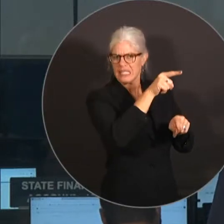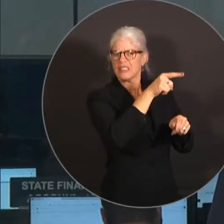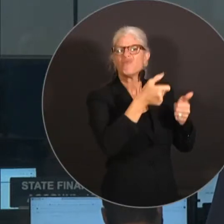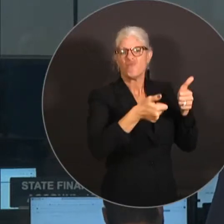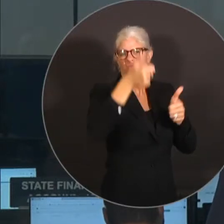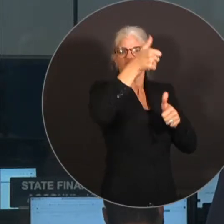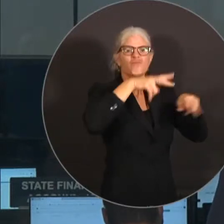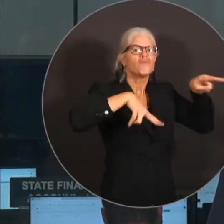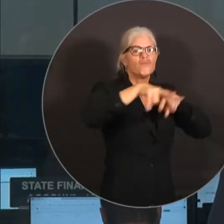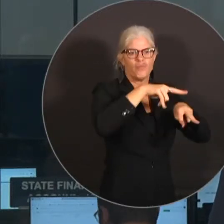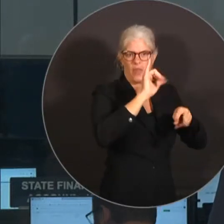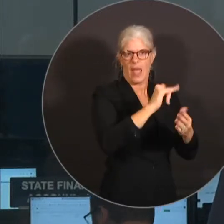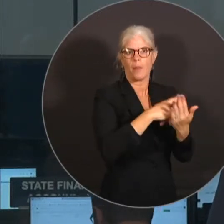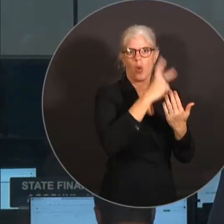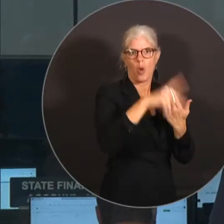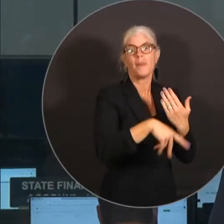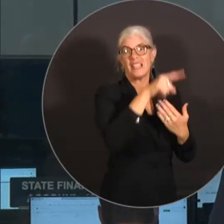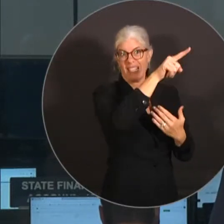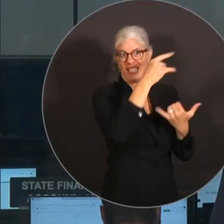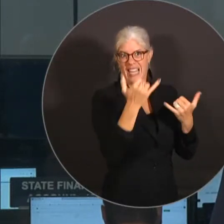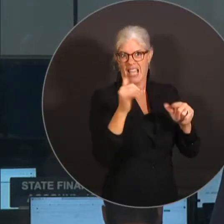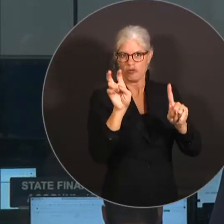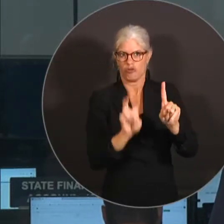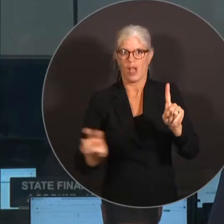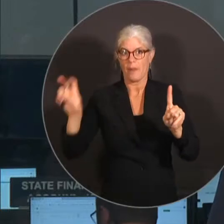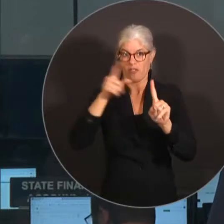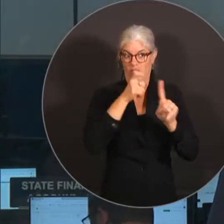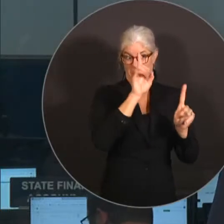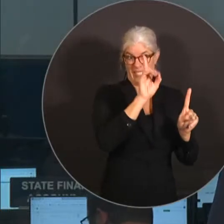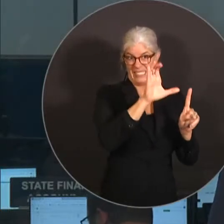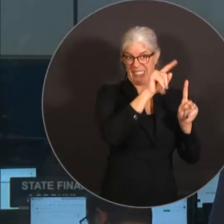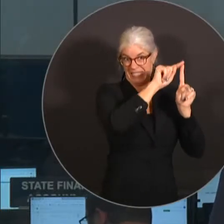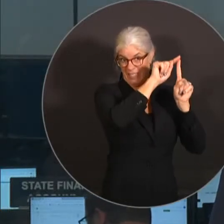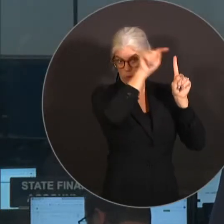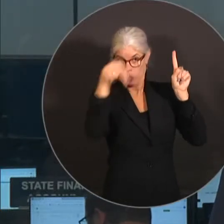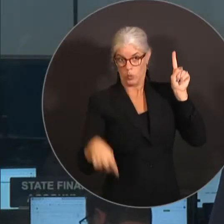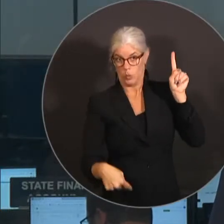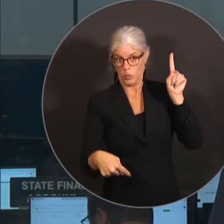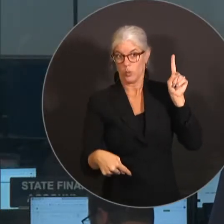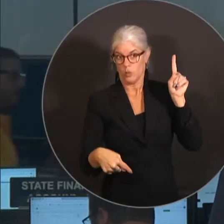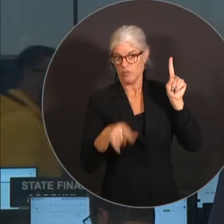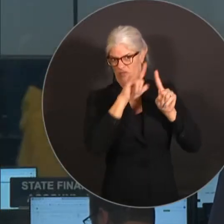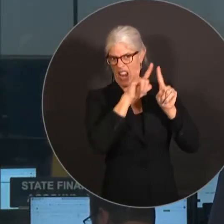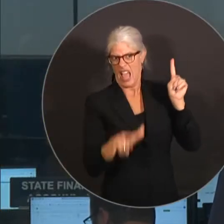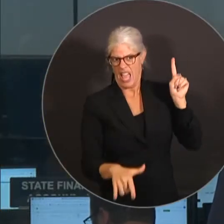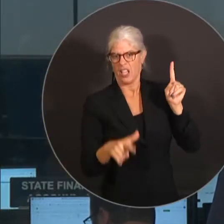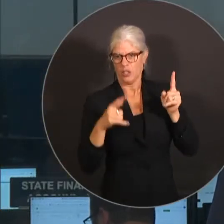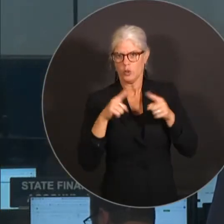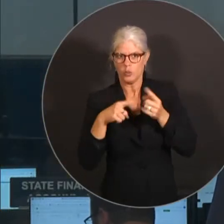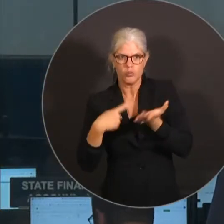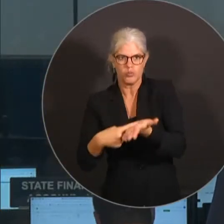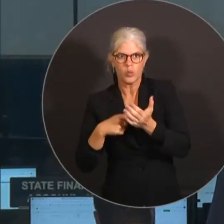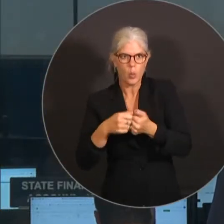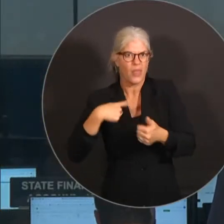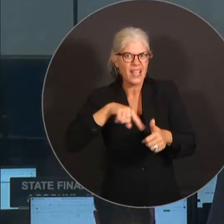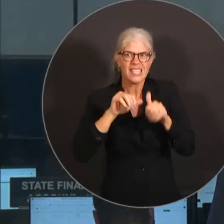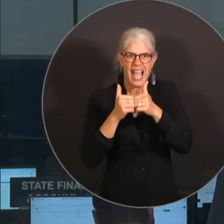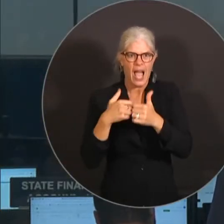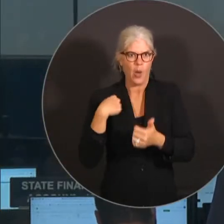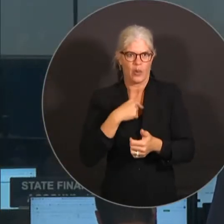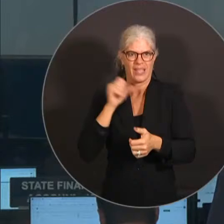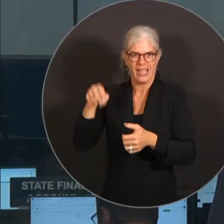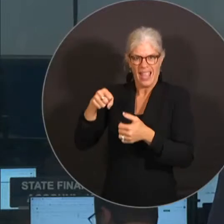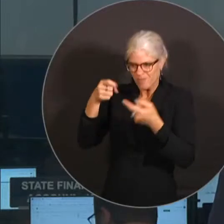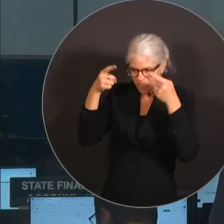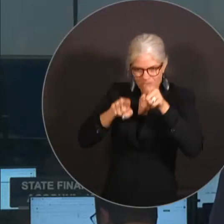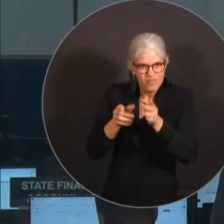program, is actually traveling from D.C. tonight as well to actually sit down and have a conversation with us so that we could all get to a situation where